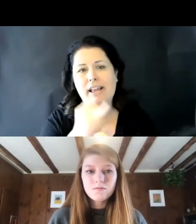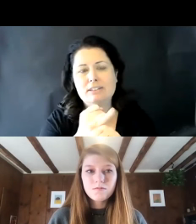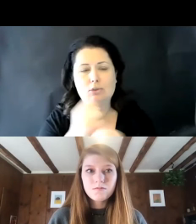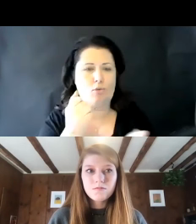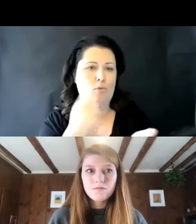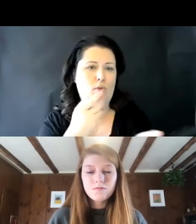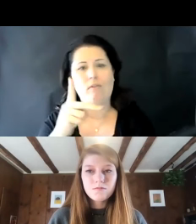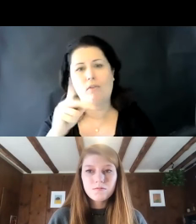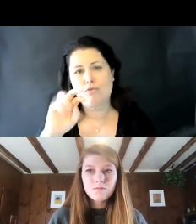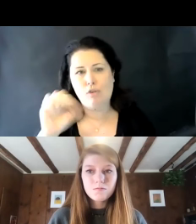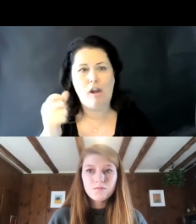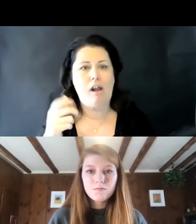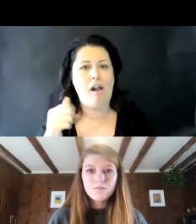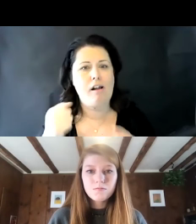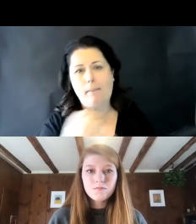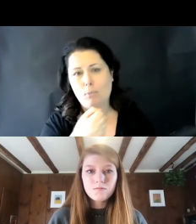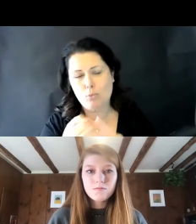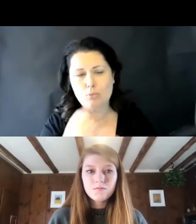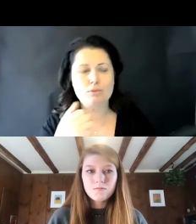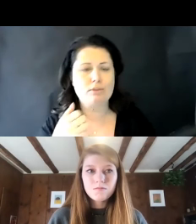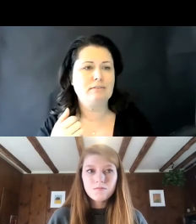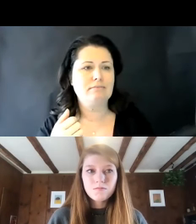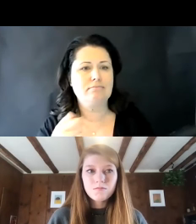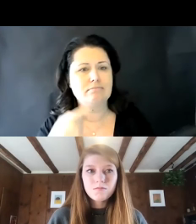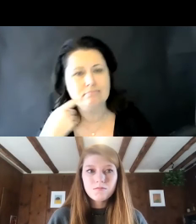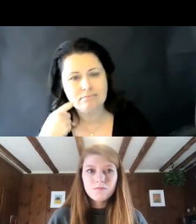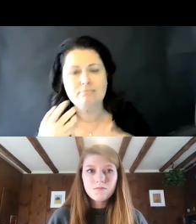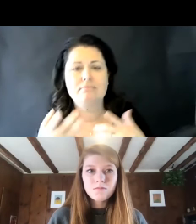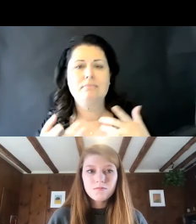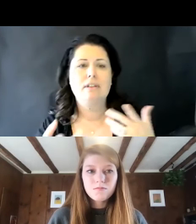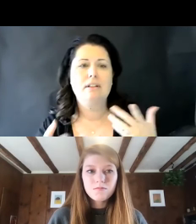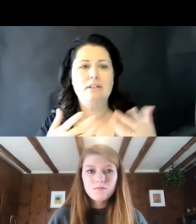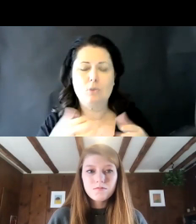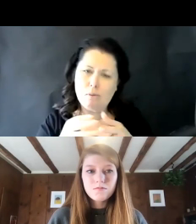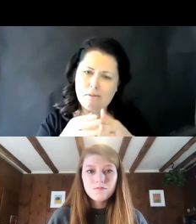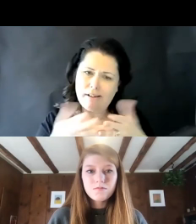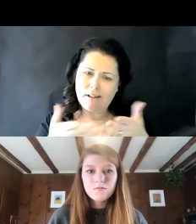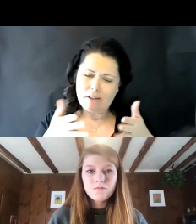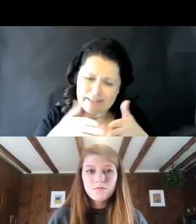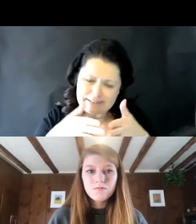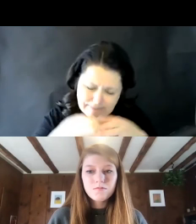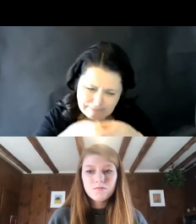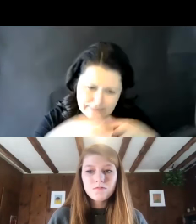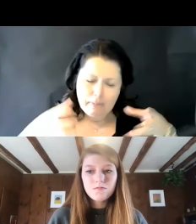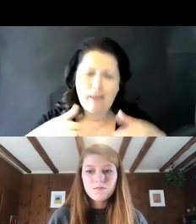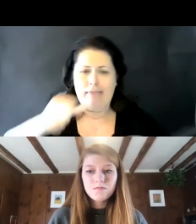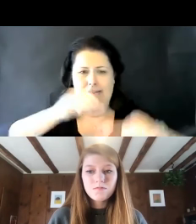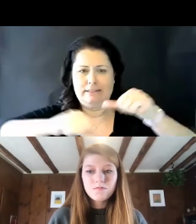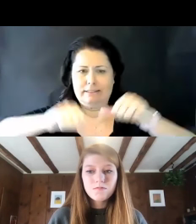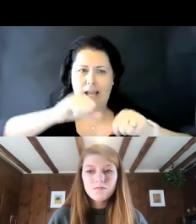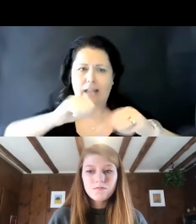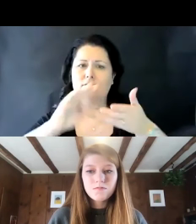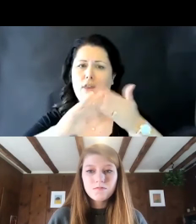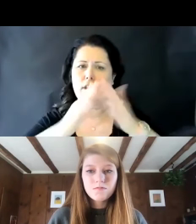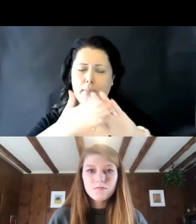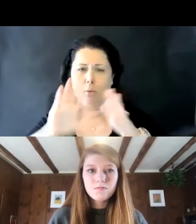a initiative, a 5-year initiative to expand the science and the science infrastructure on recovery community centers. So it's a great